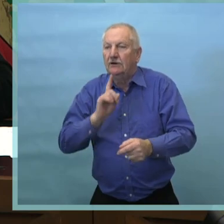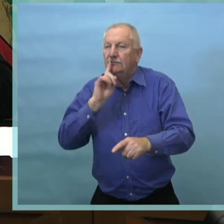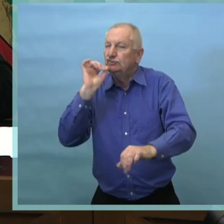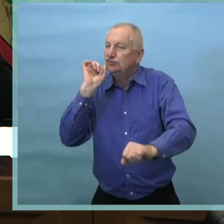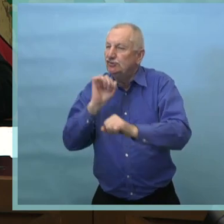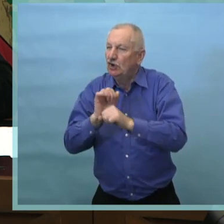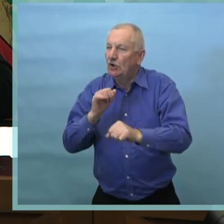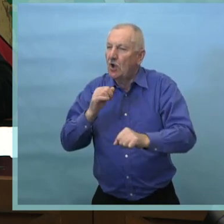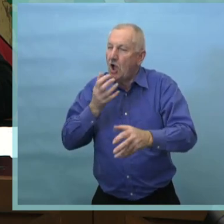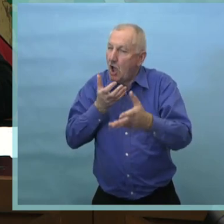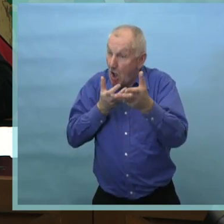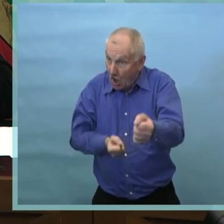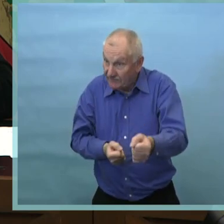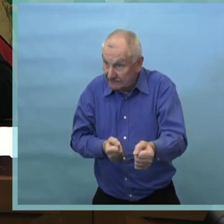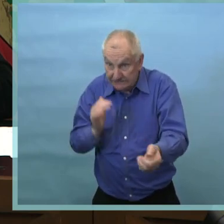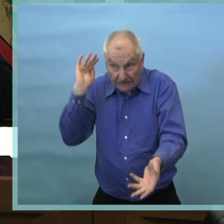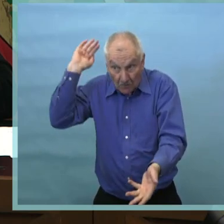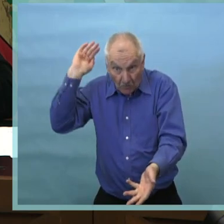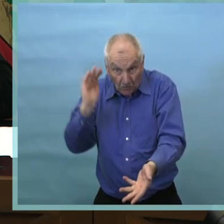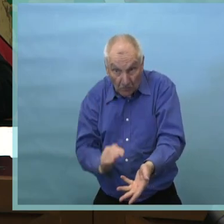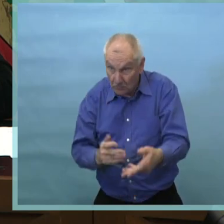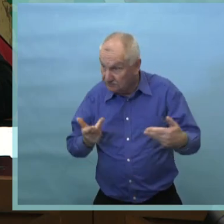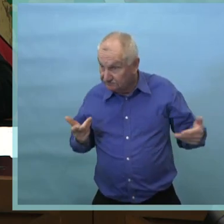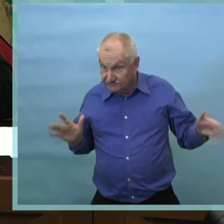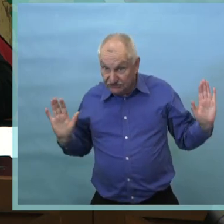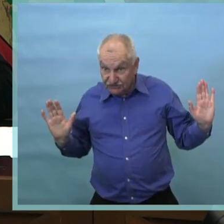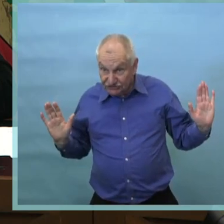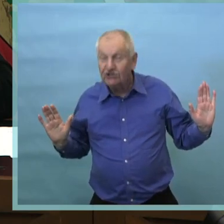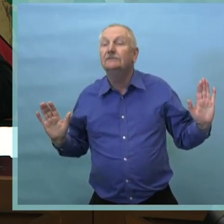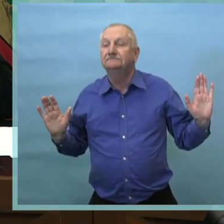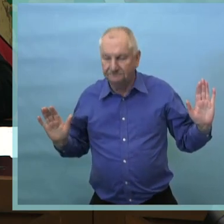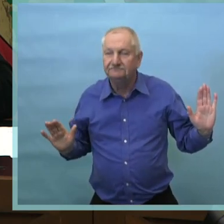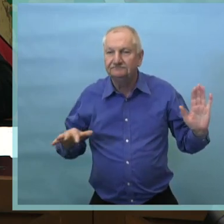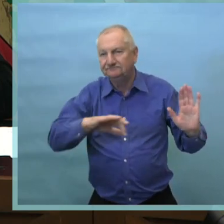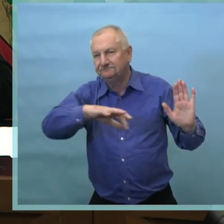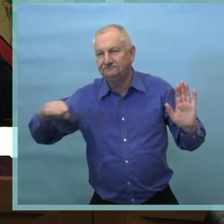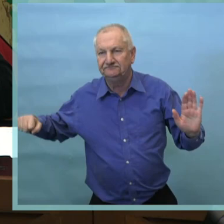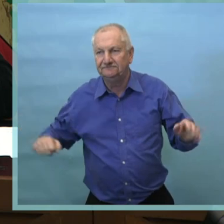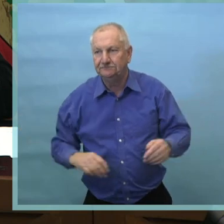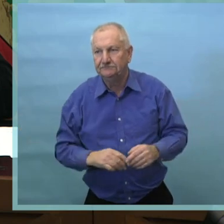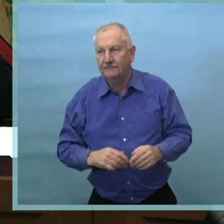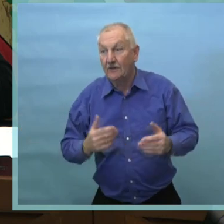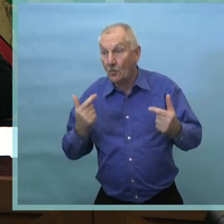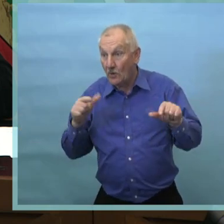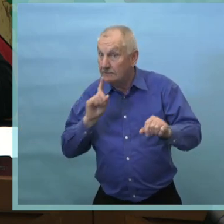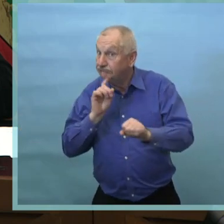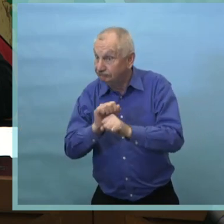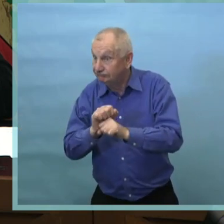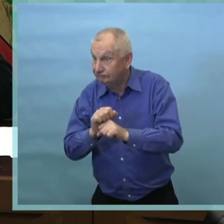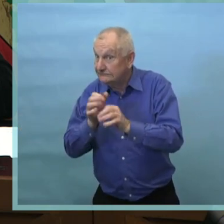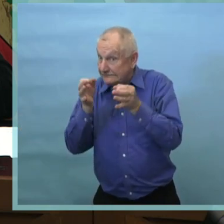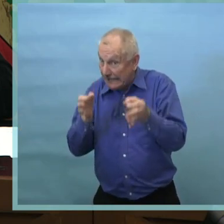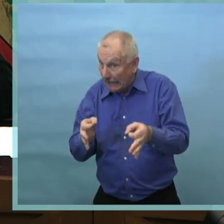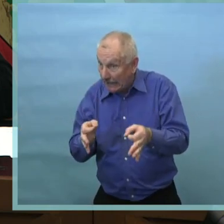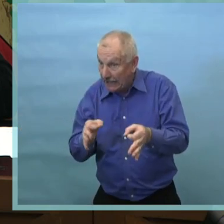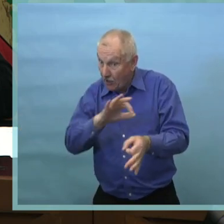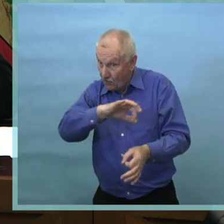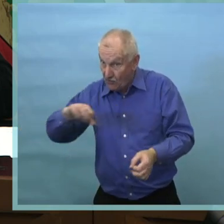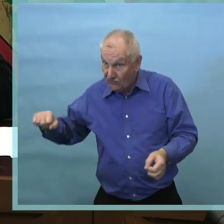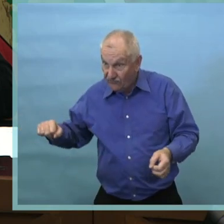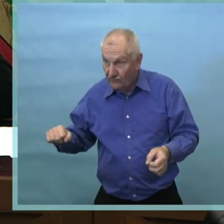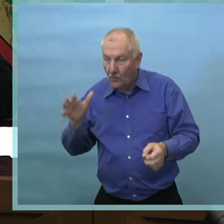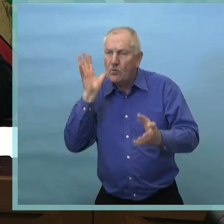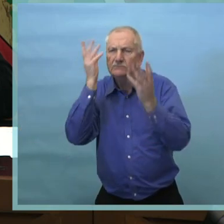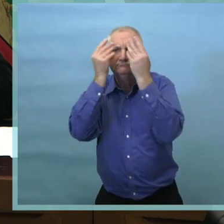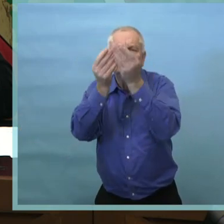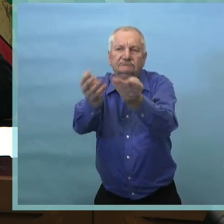So if you want, again, we can give you a notification when we're going to be removing the ramp. But we